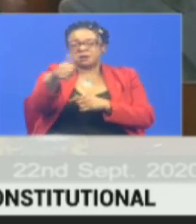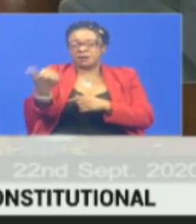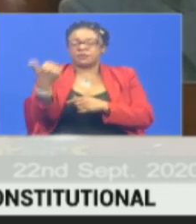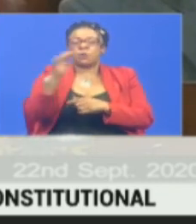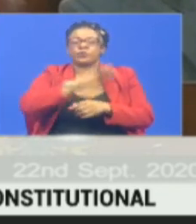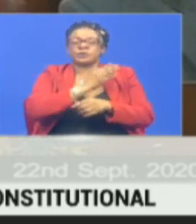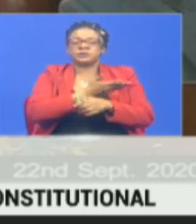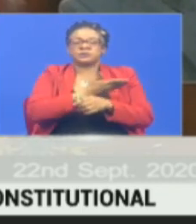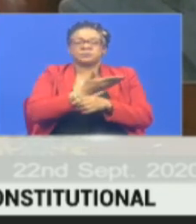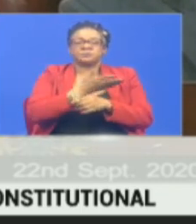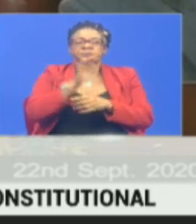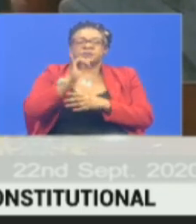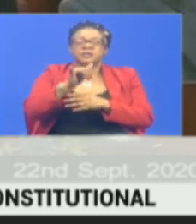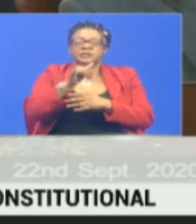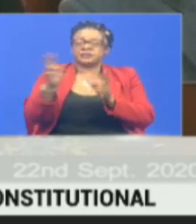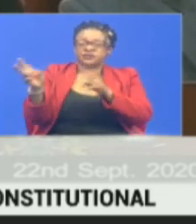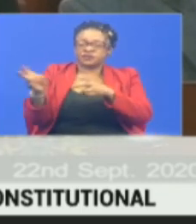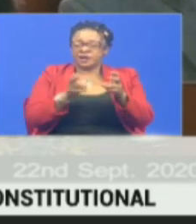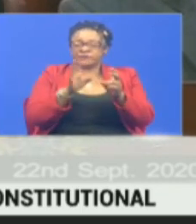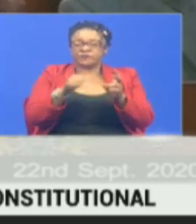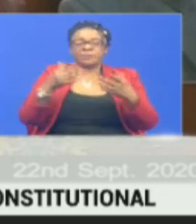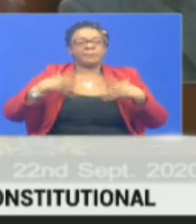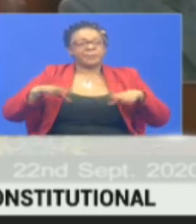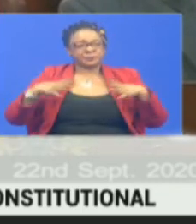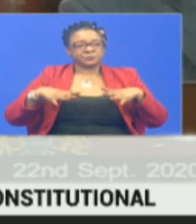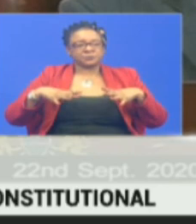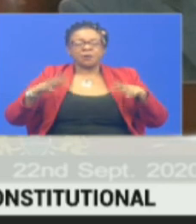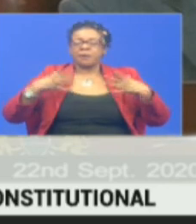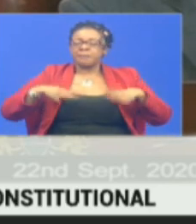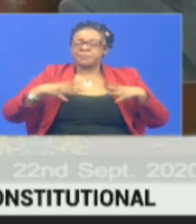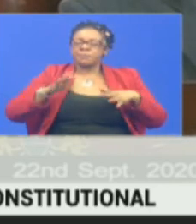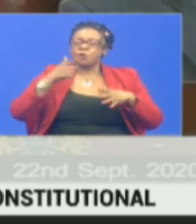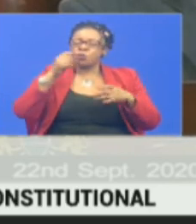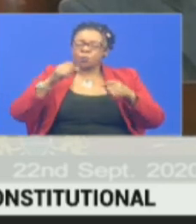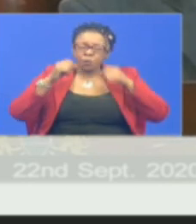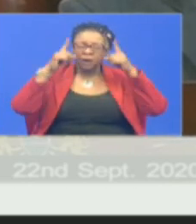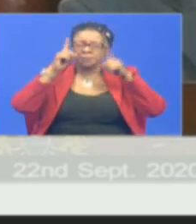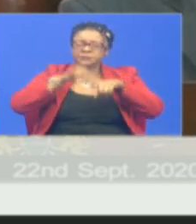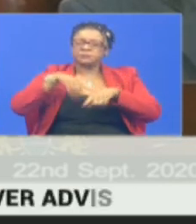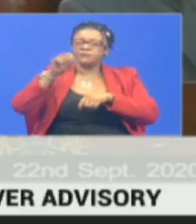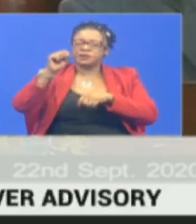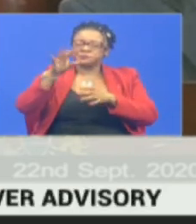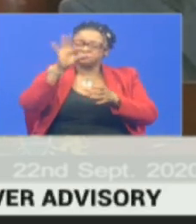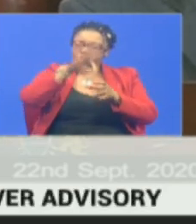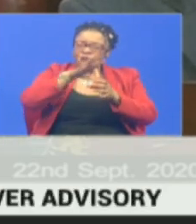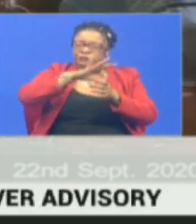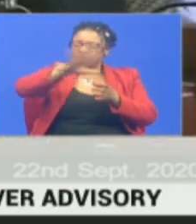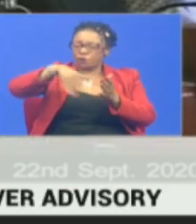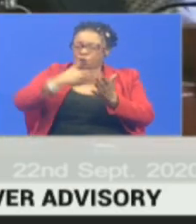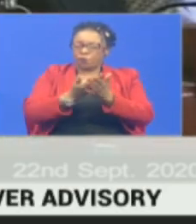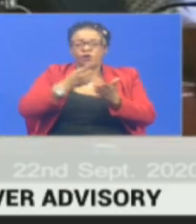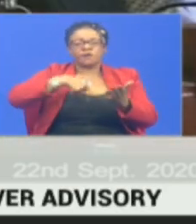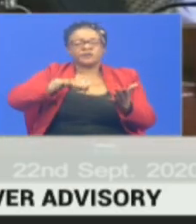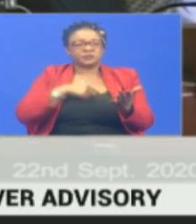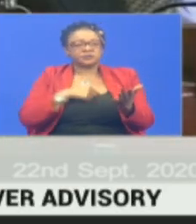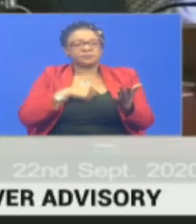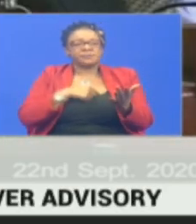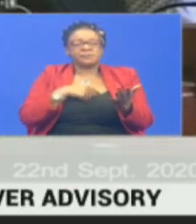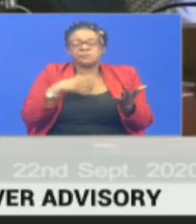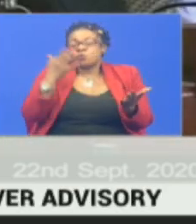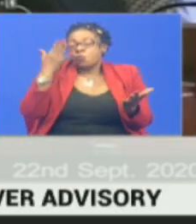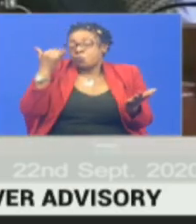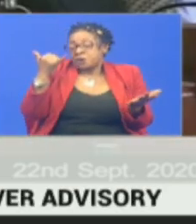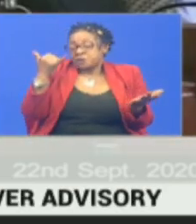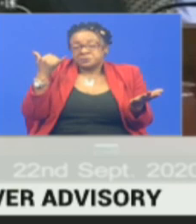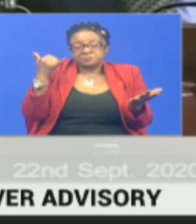is derived from the people. The people who woke up at 5, who voted for all of us. Why did they come